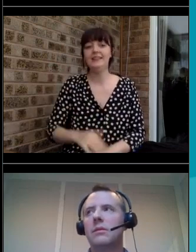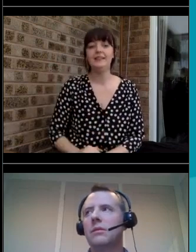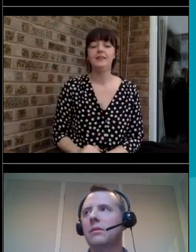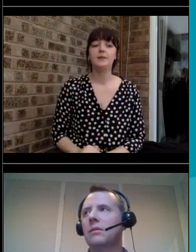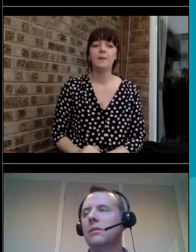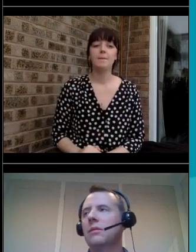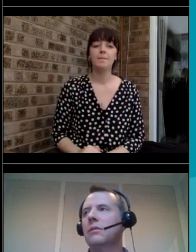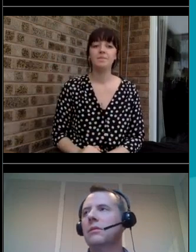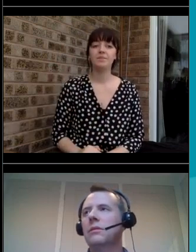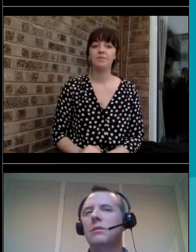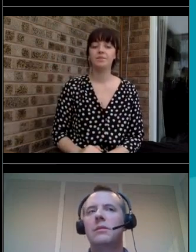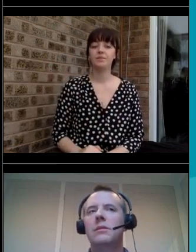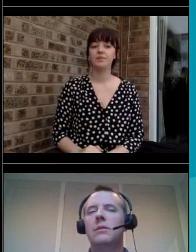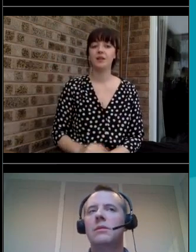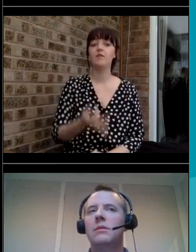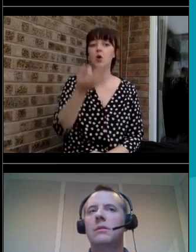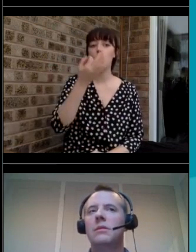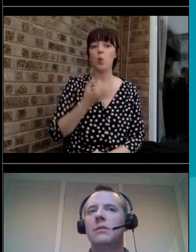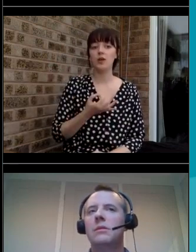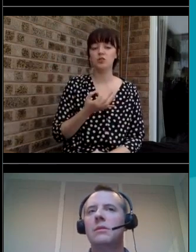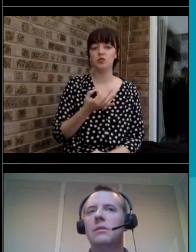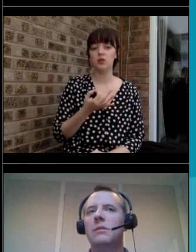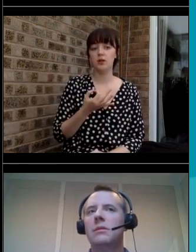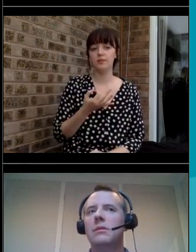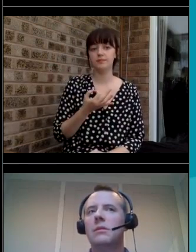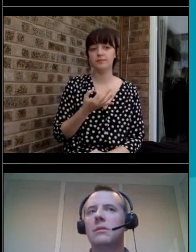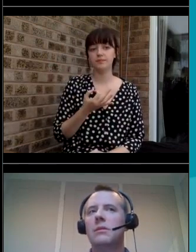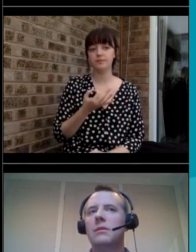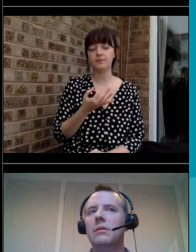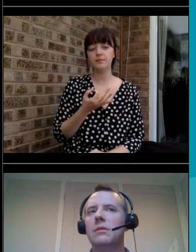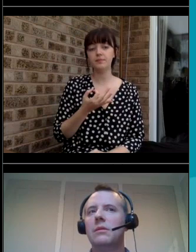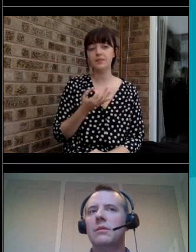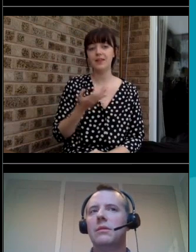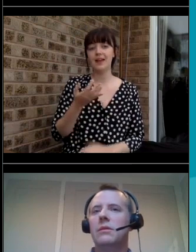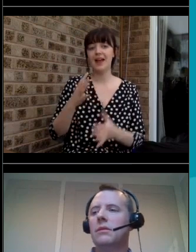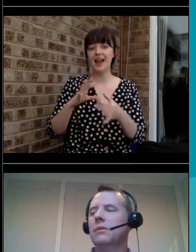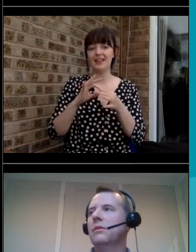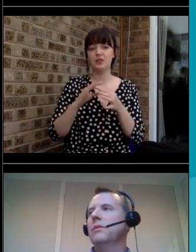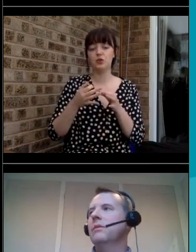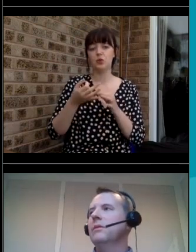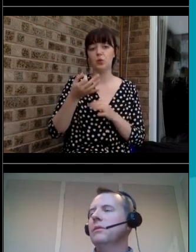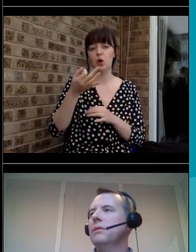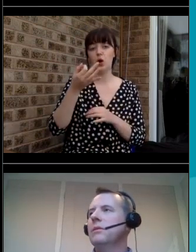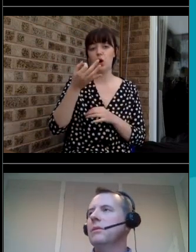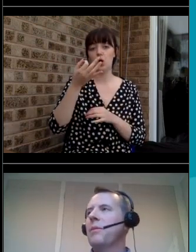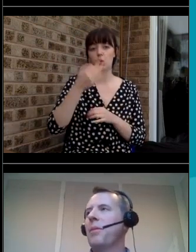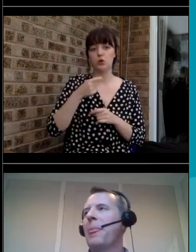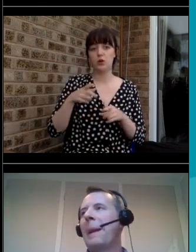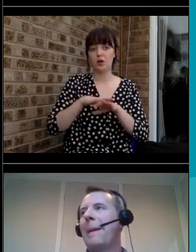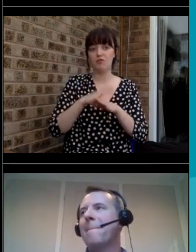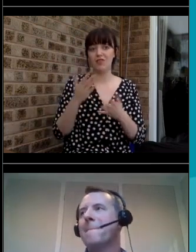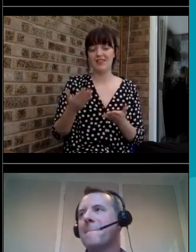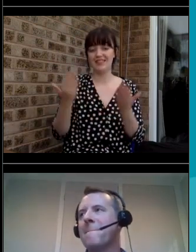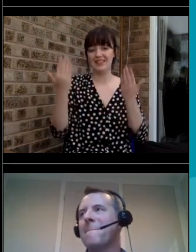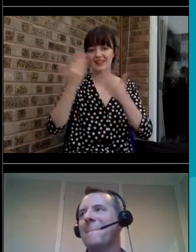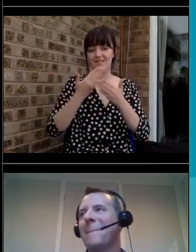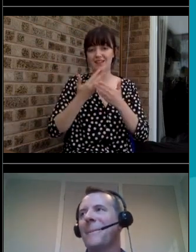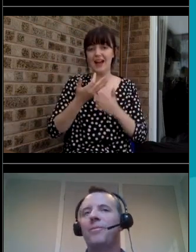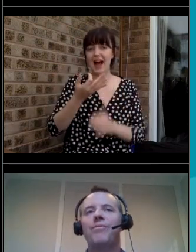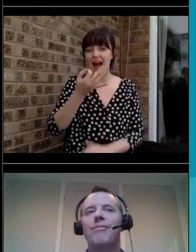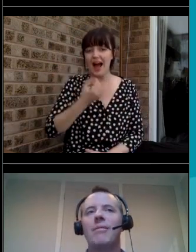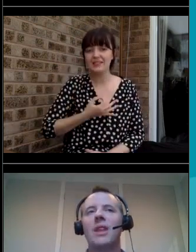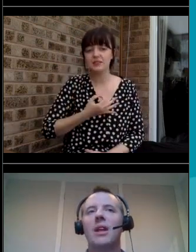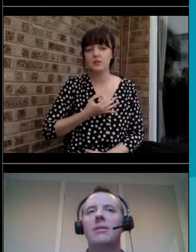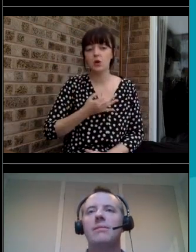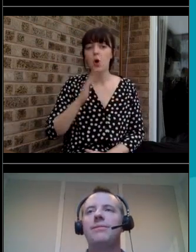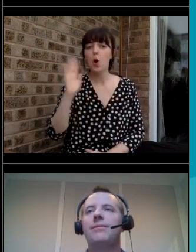had a question come in about the questions that we're covering this evening and that are coming in during the consultation period, asking us, are all the questions